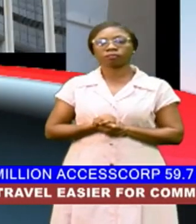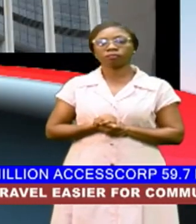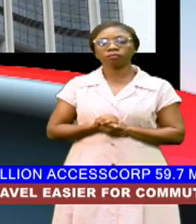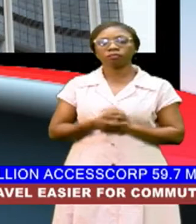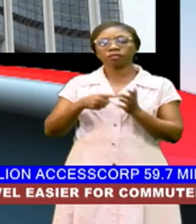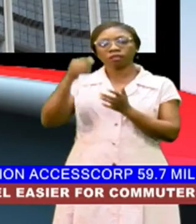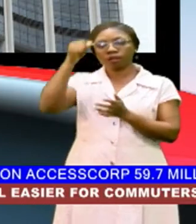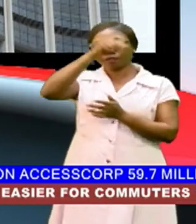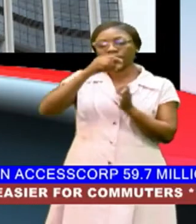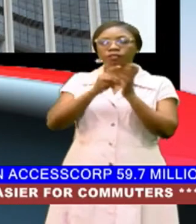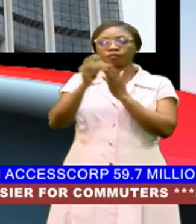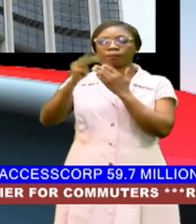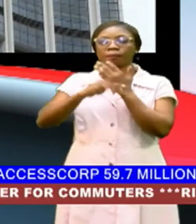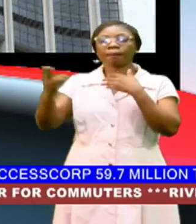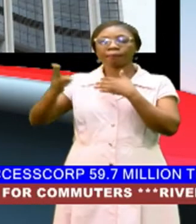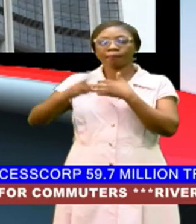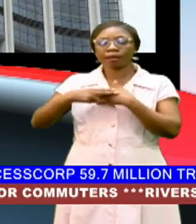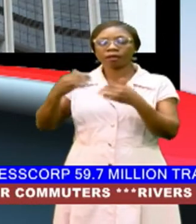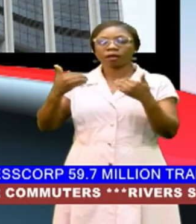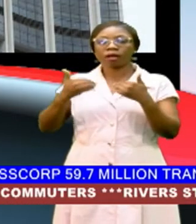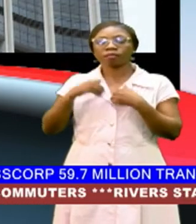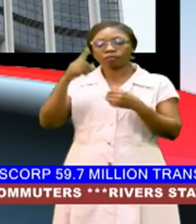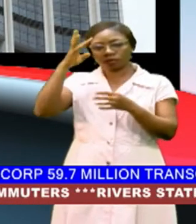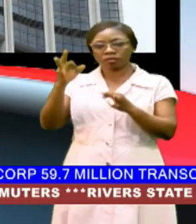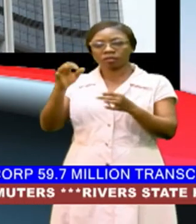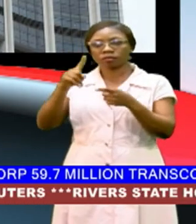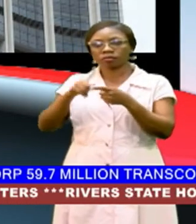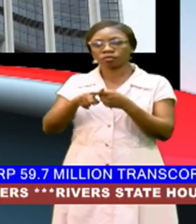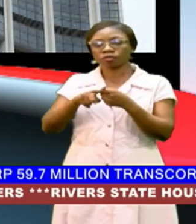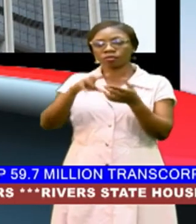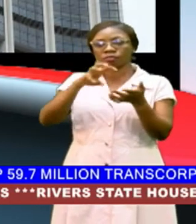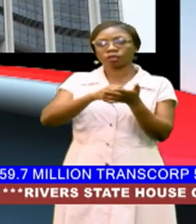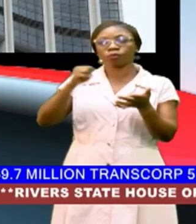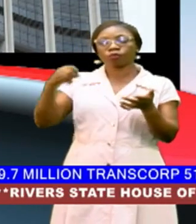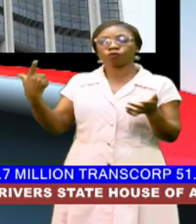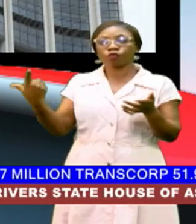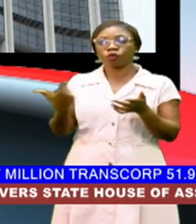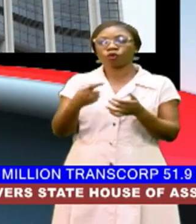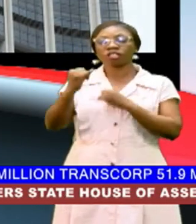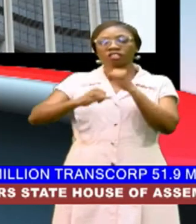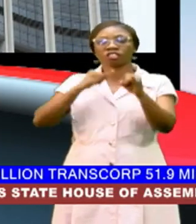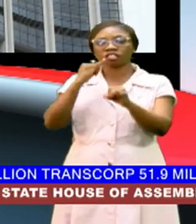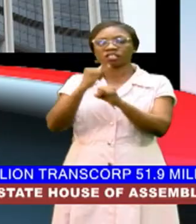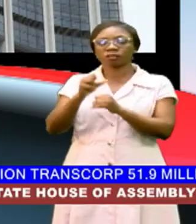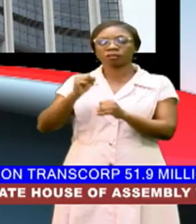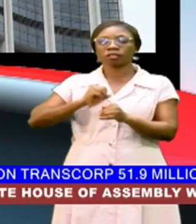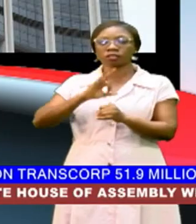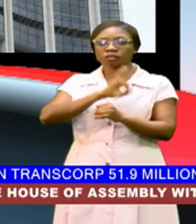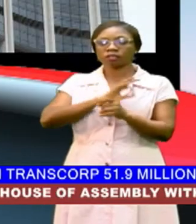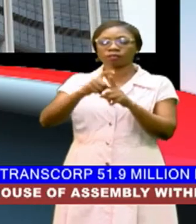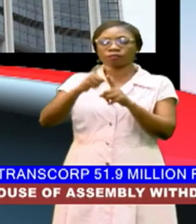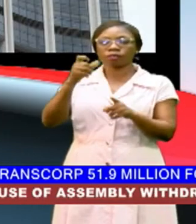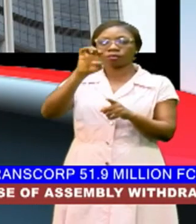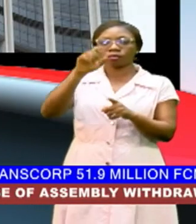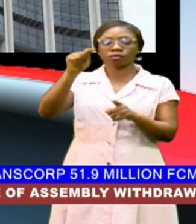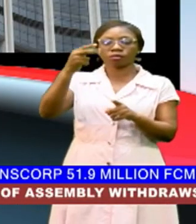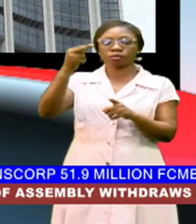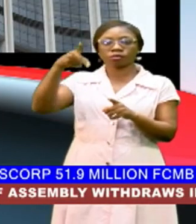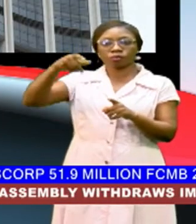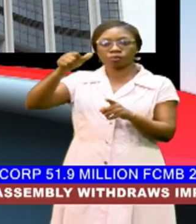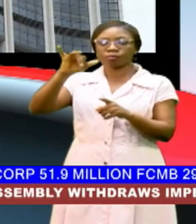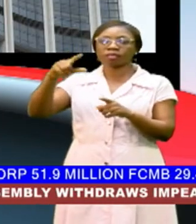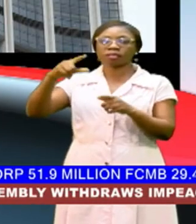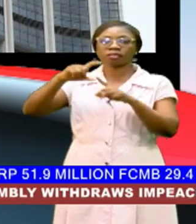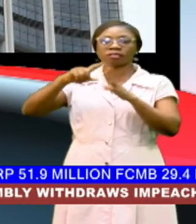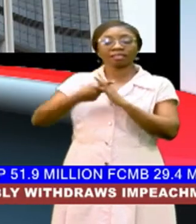The African Development Bank has decided to withdraw all its international staff from Ethiopia with immediate